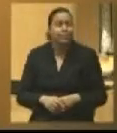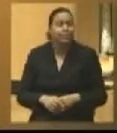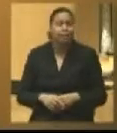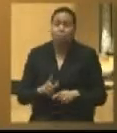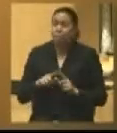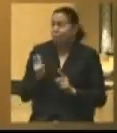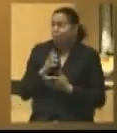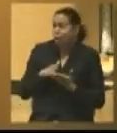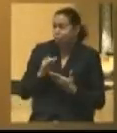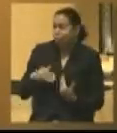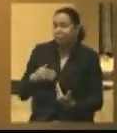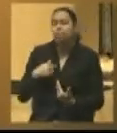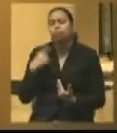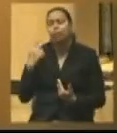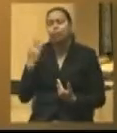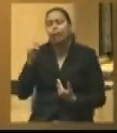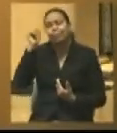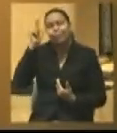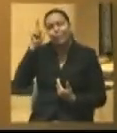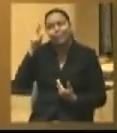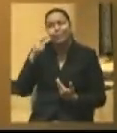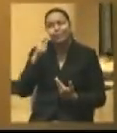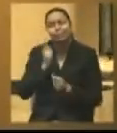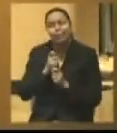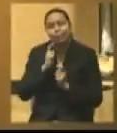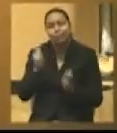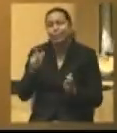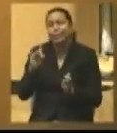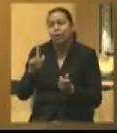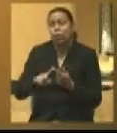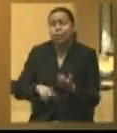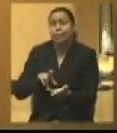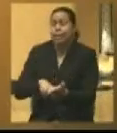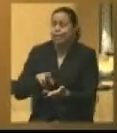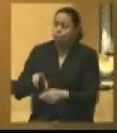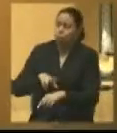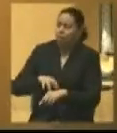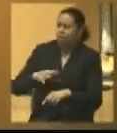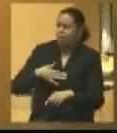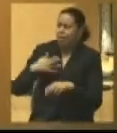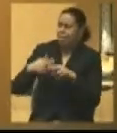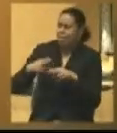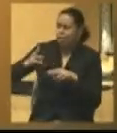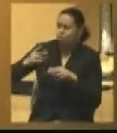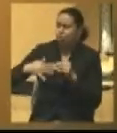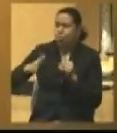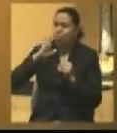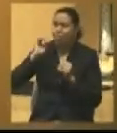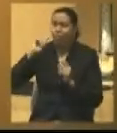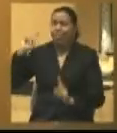nail. But I'm wondering why Abraham Lincoln thought it was such a big deal. When he signs it, he says, of course, if my name ever goes down in history, it'll be for this